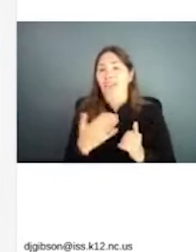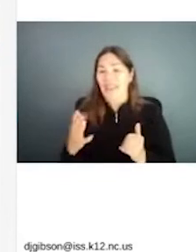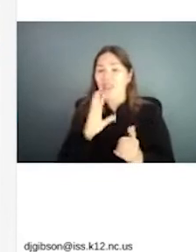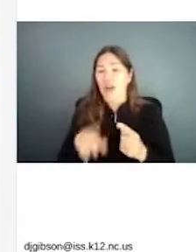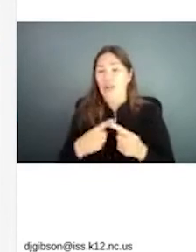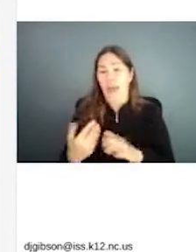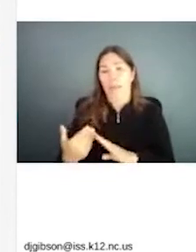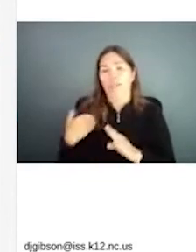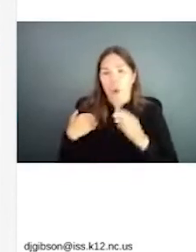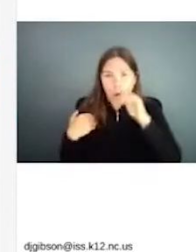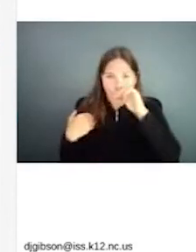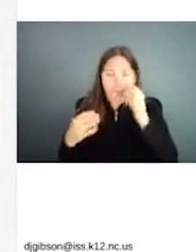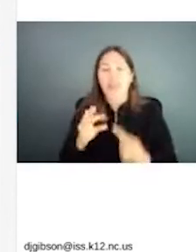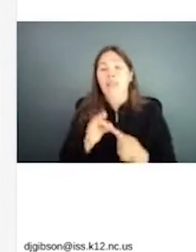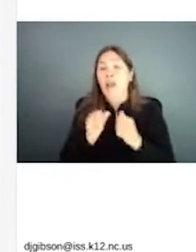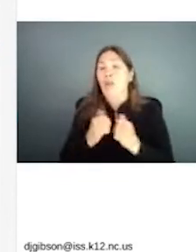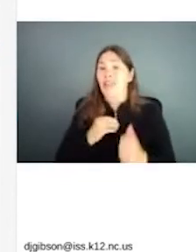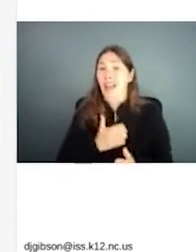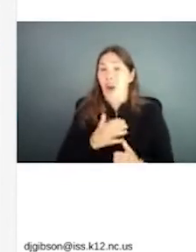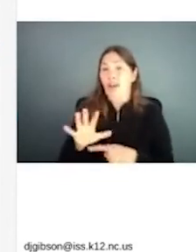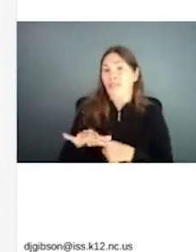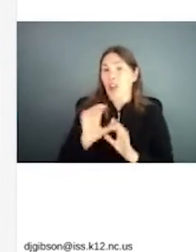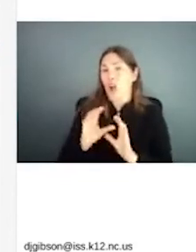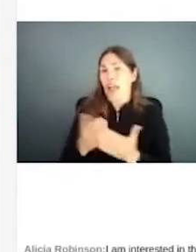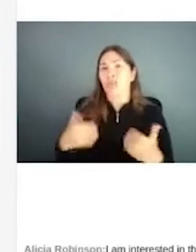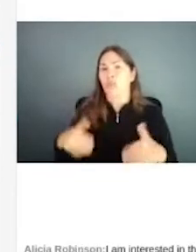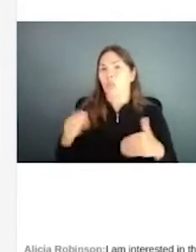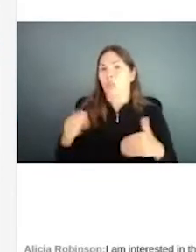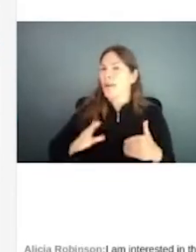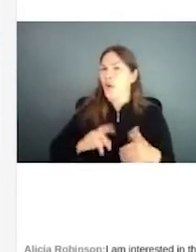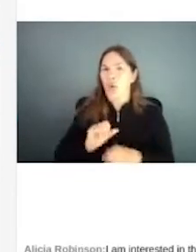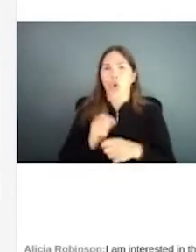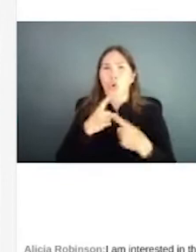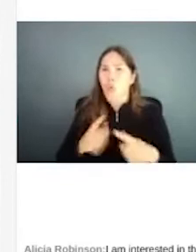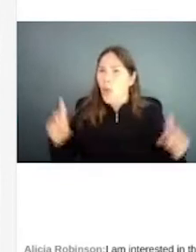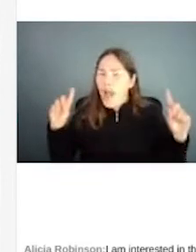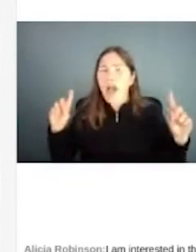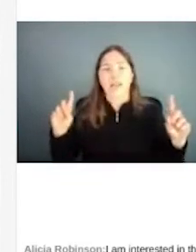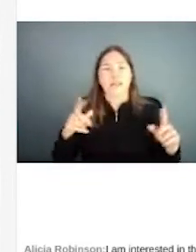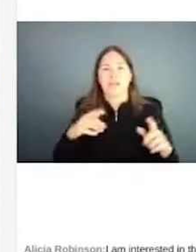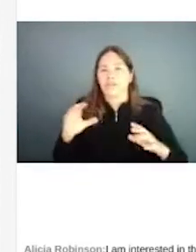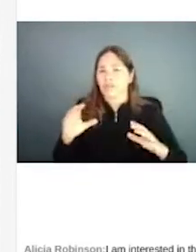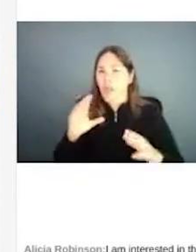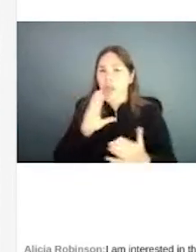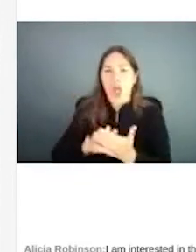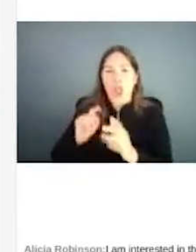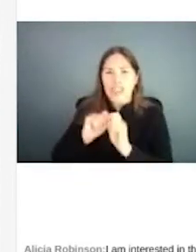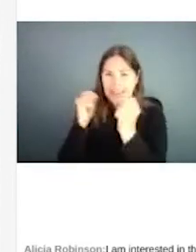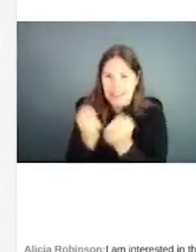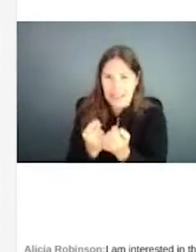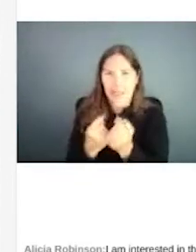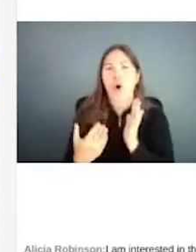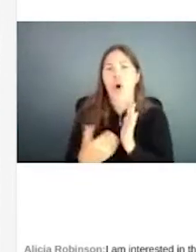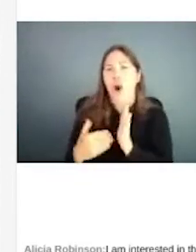and especially in my video class, this works so well. The beginning of the year, I seat students in learning teams.